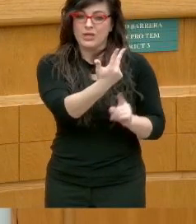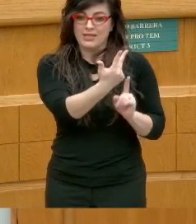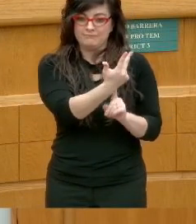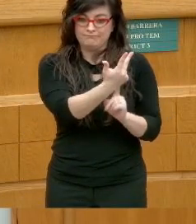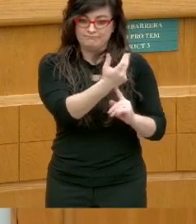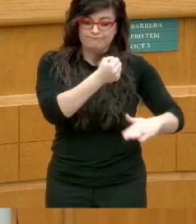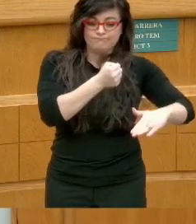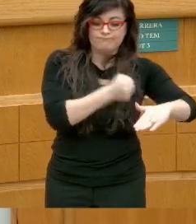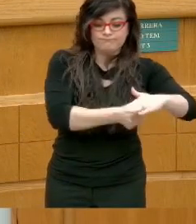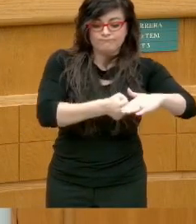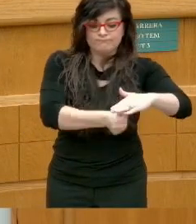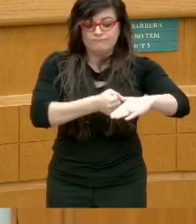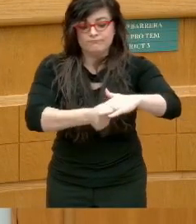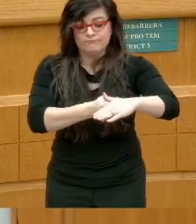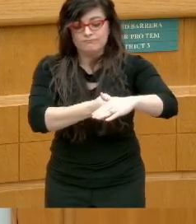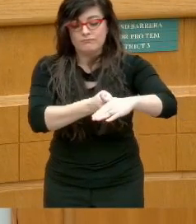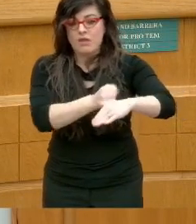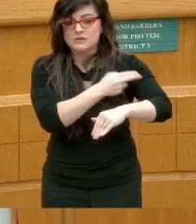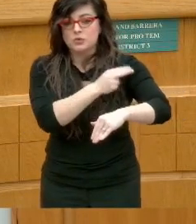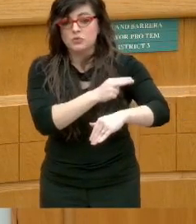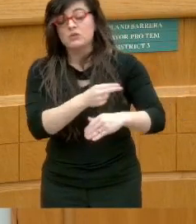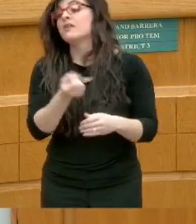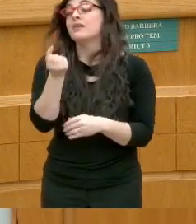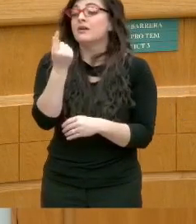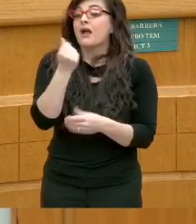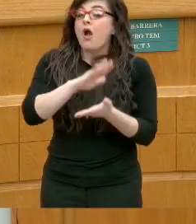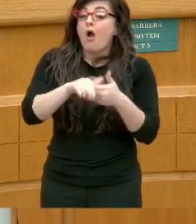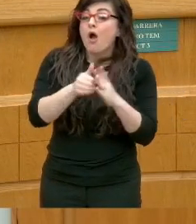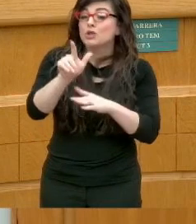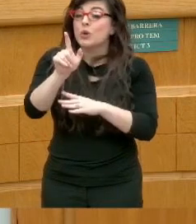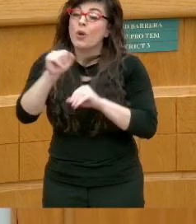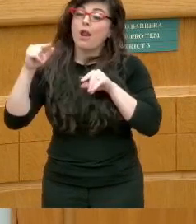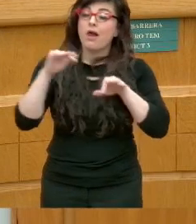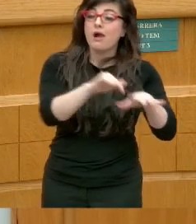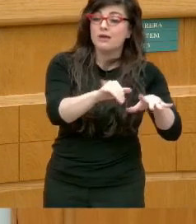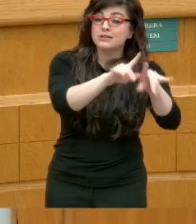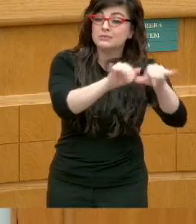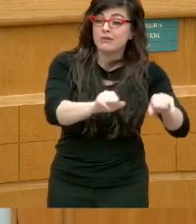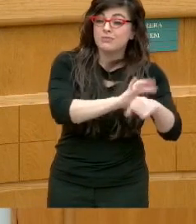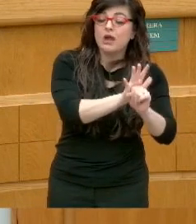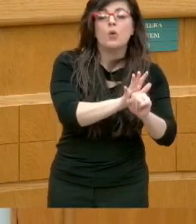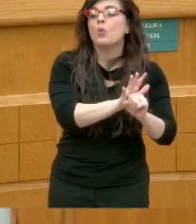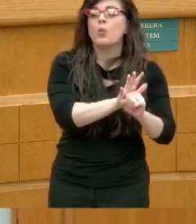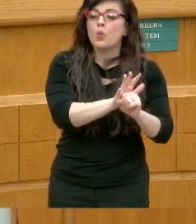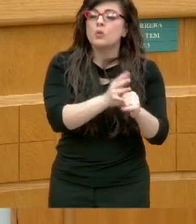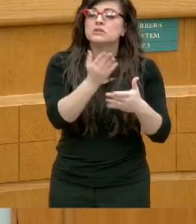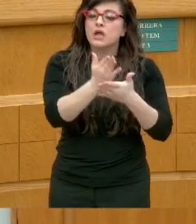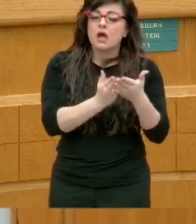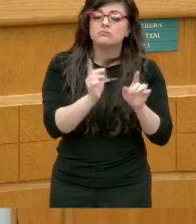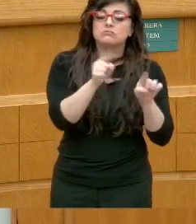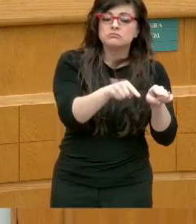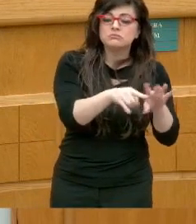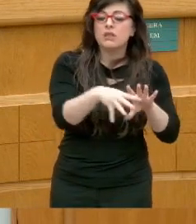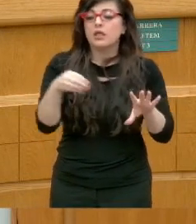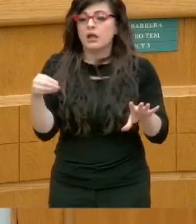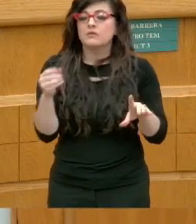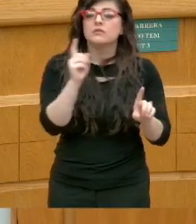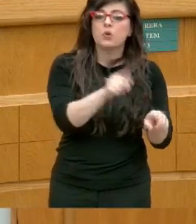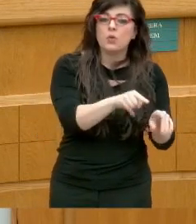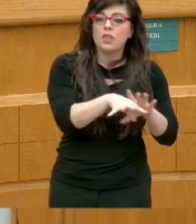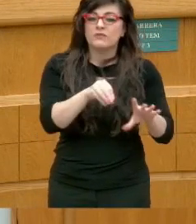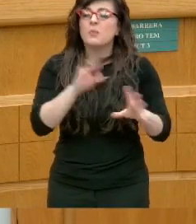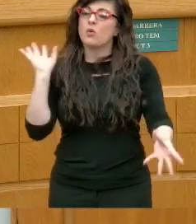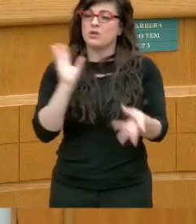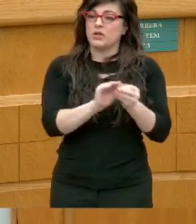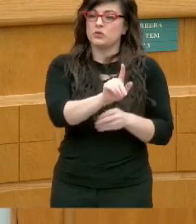21 wasn't all at once, but over time, people have come and gone. And so today we have 3 in the hospital. 1 of those 3 is in